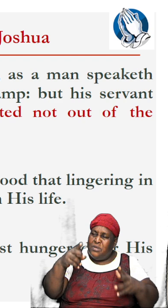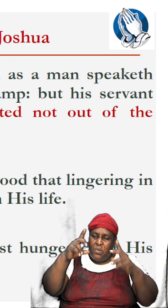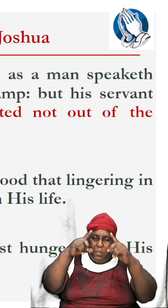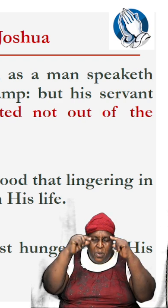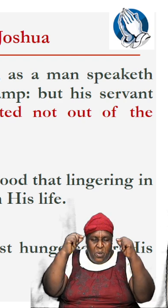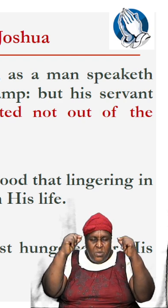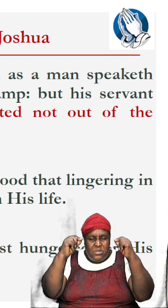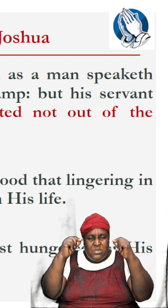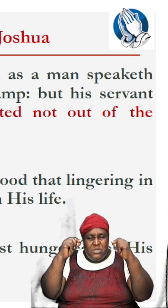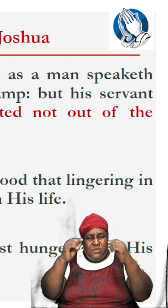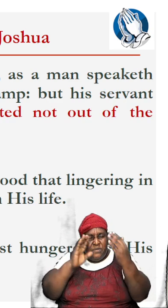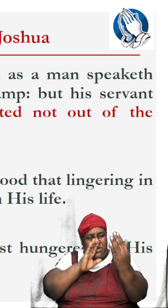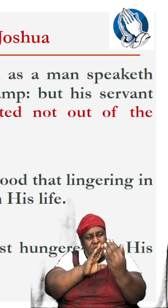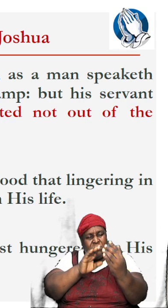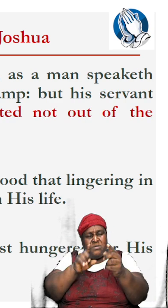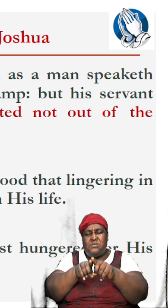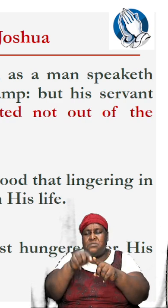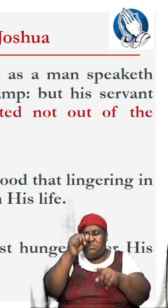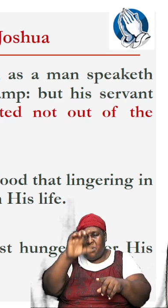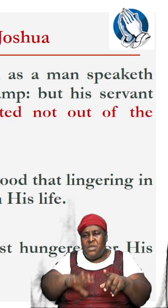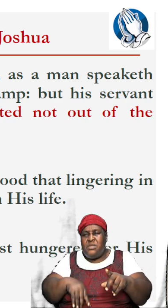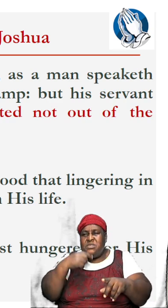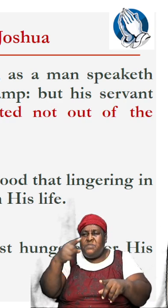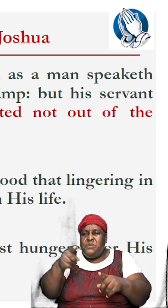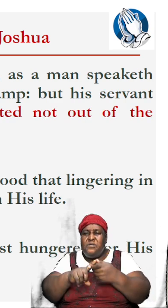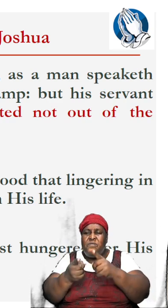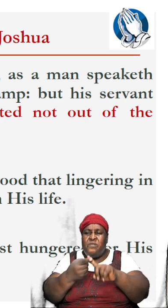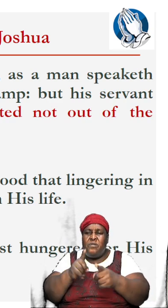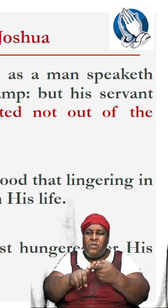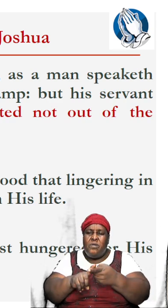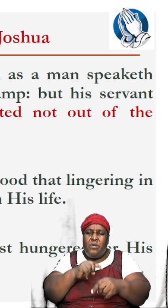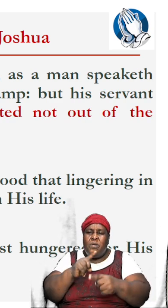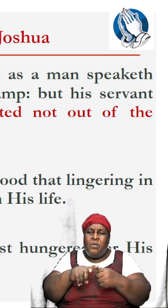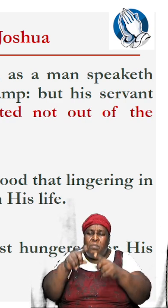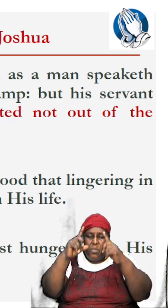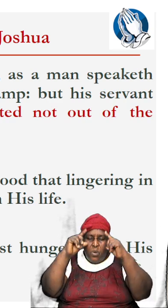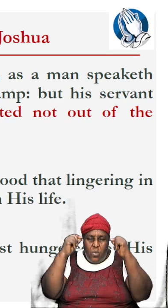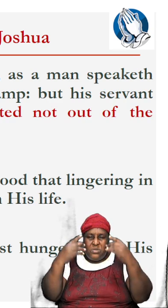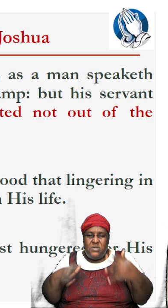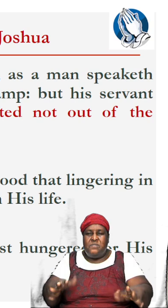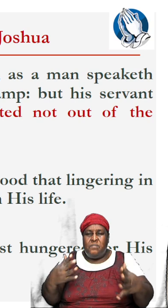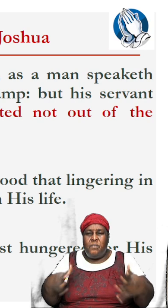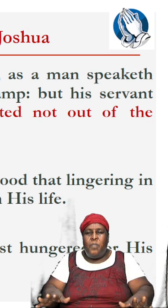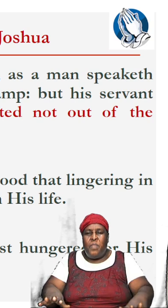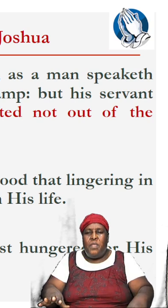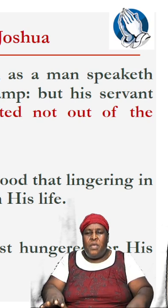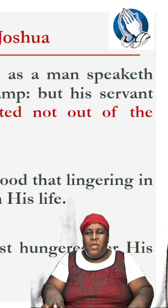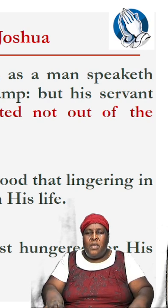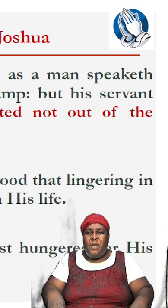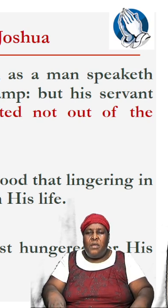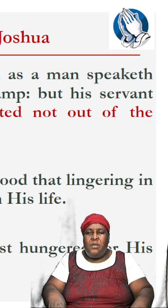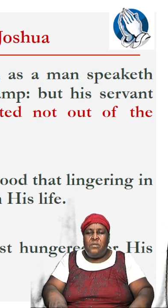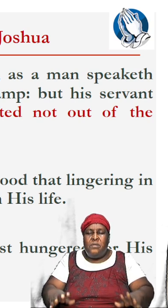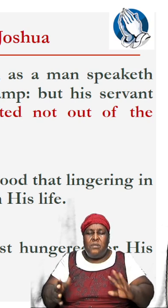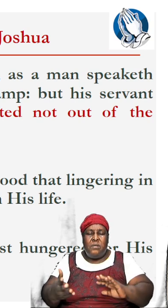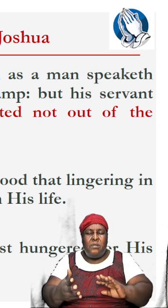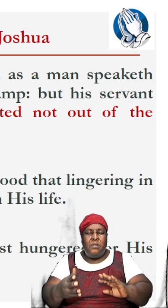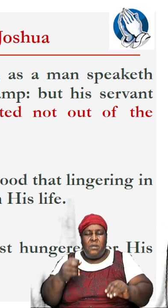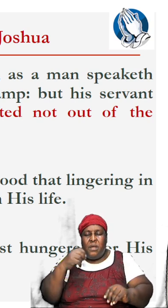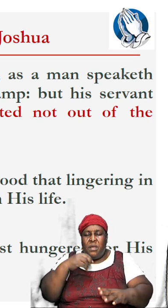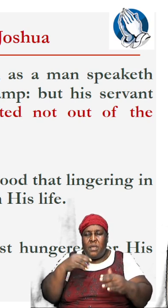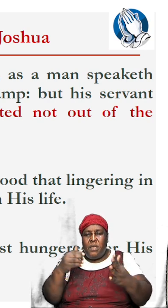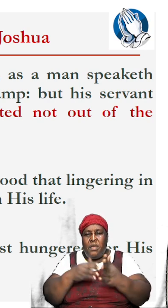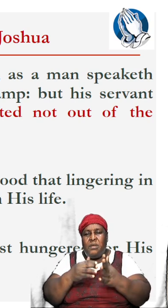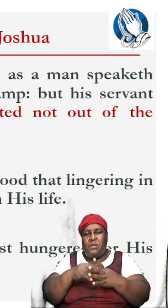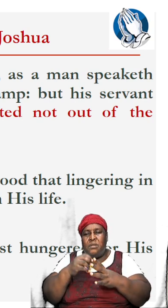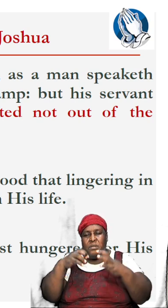man speaketh unto his friend. And when Moses finished, the Bible said, he turned again into the camp. But